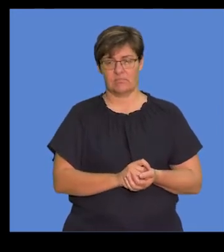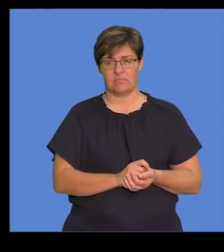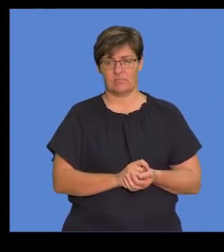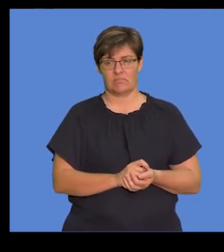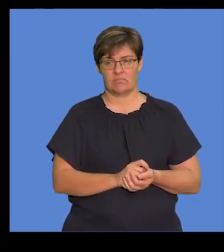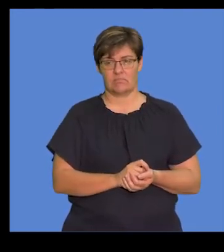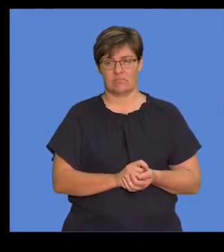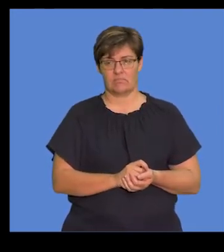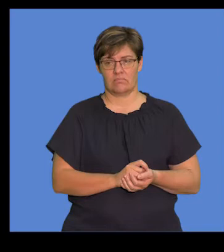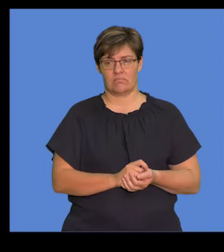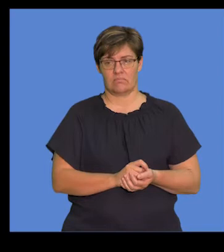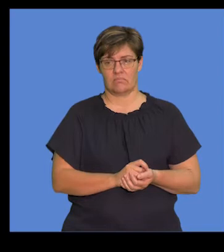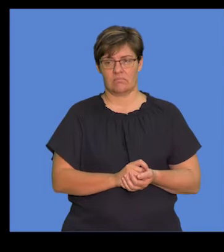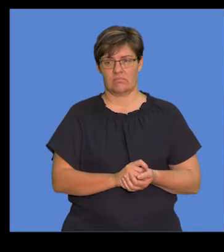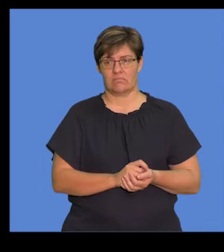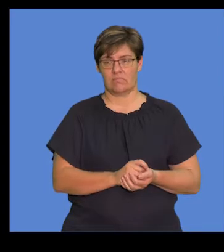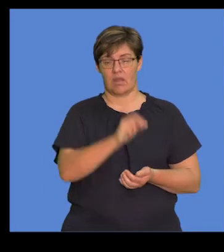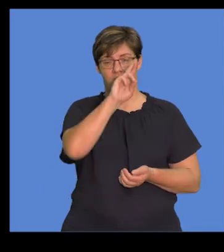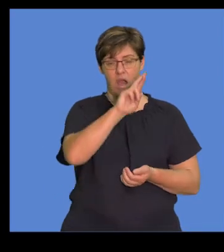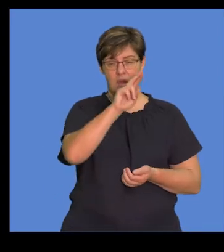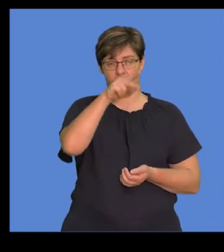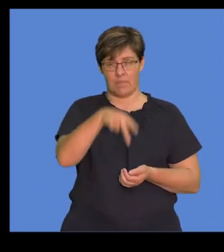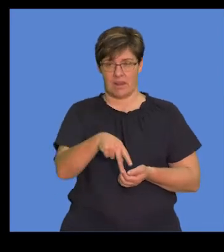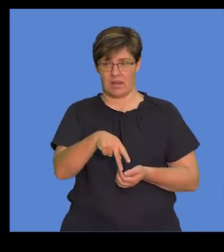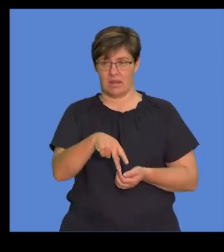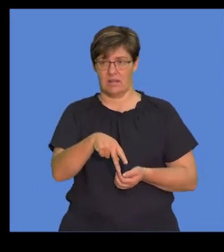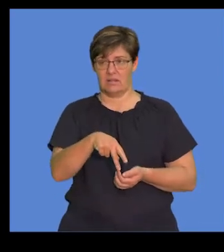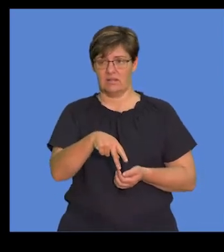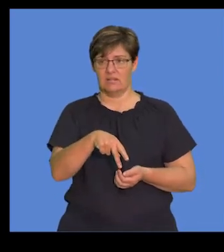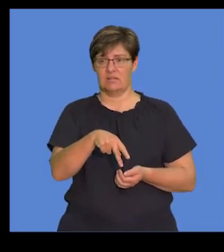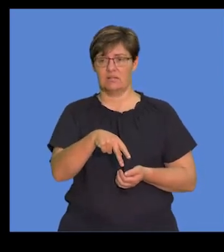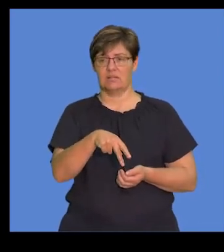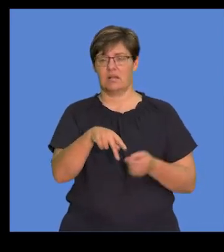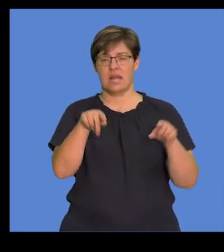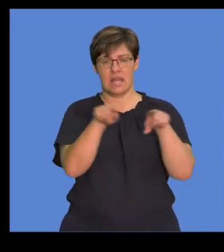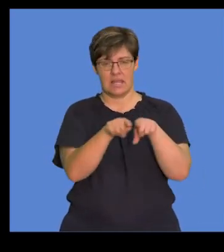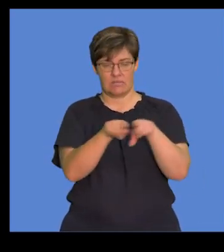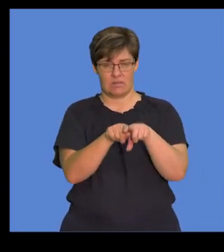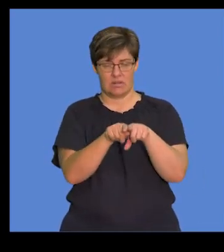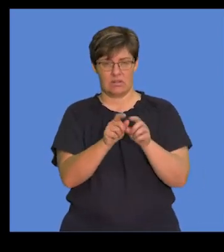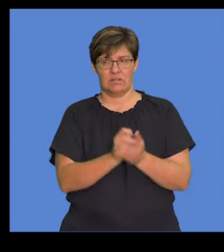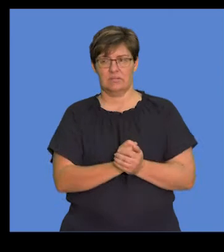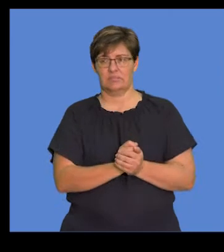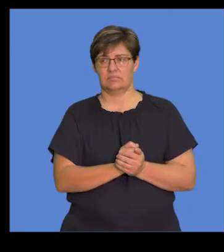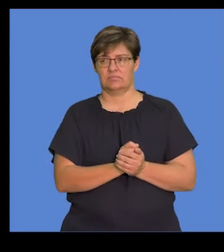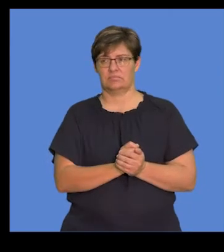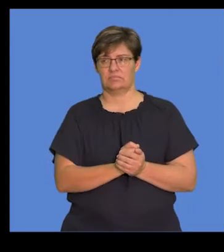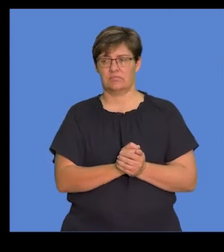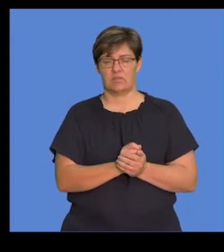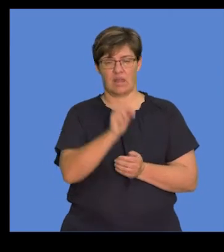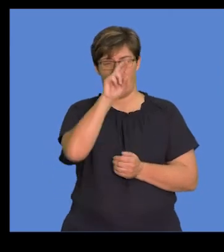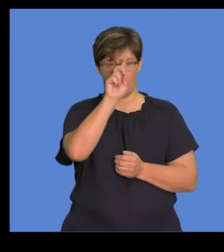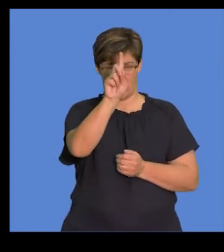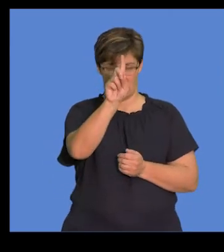parallel, okay, is equals to, we have the product, let's call this